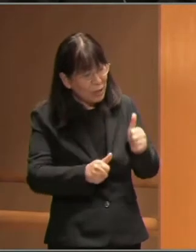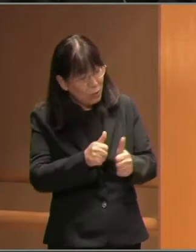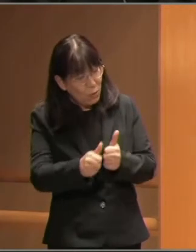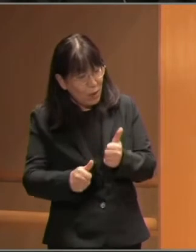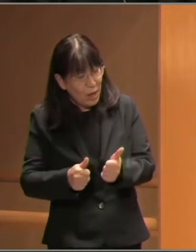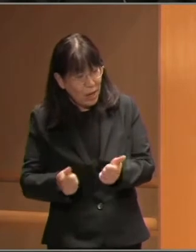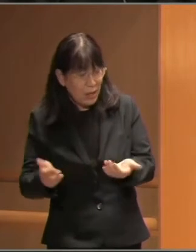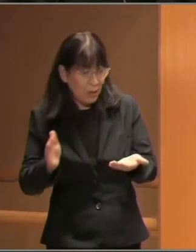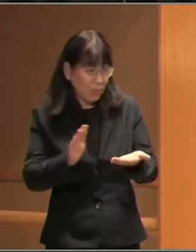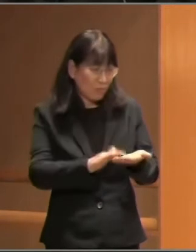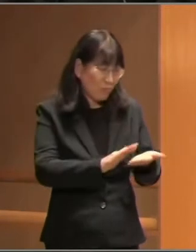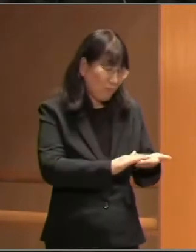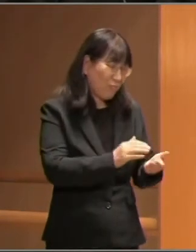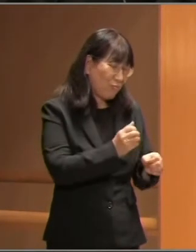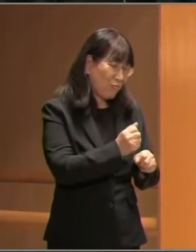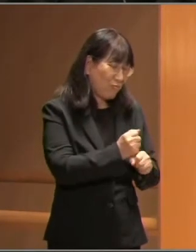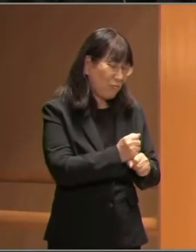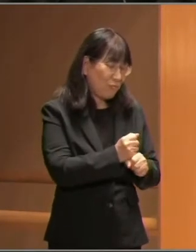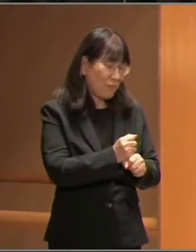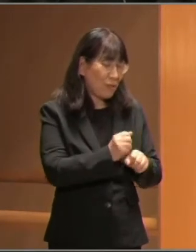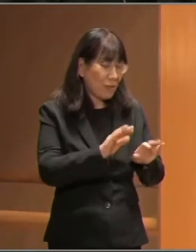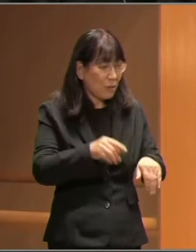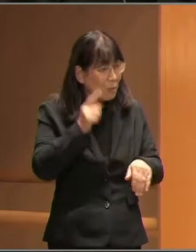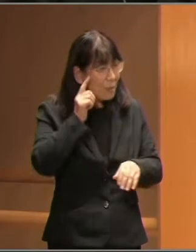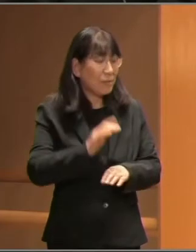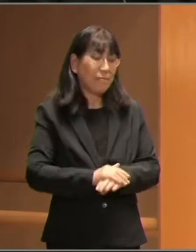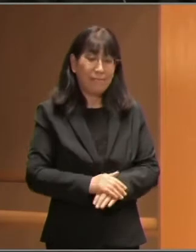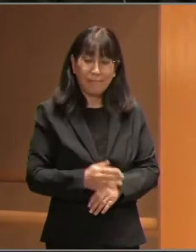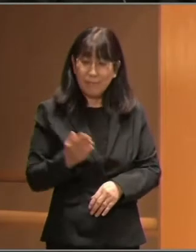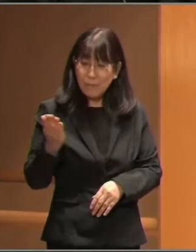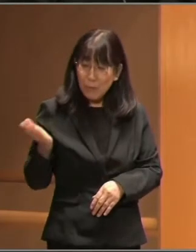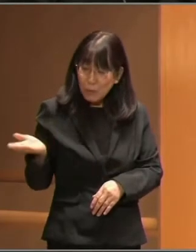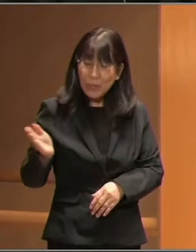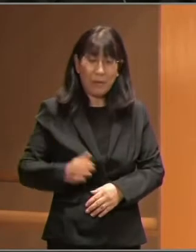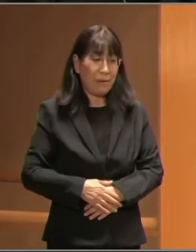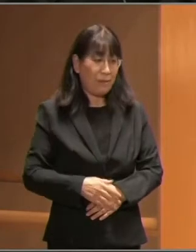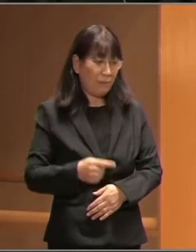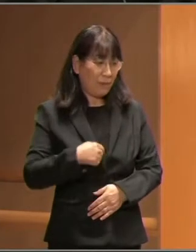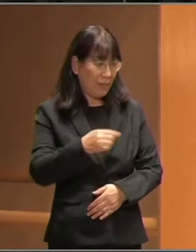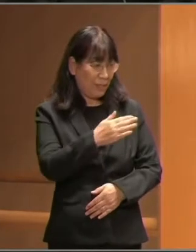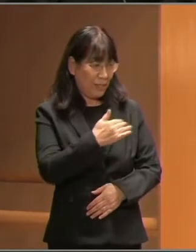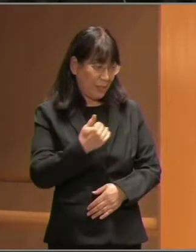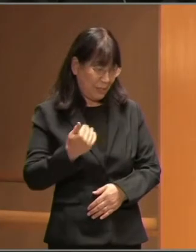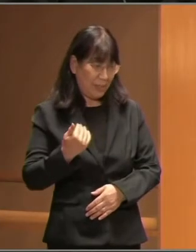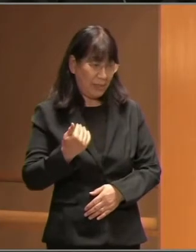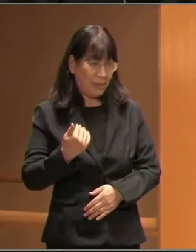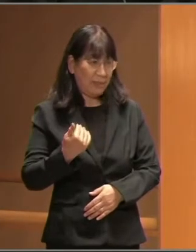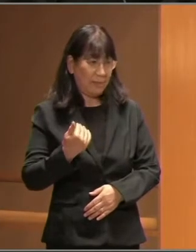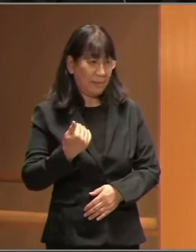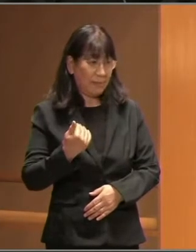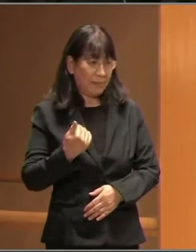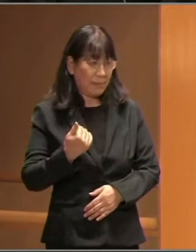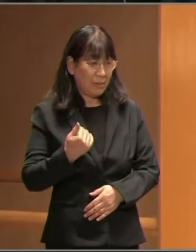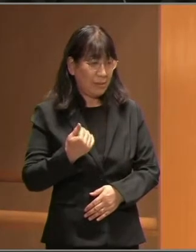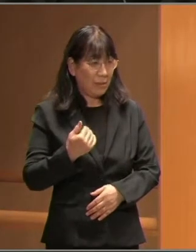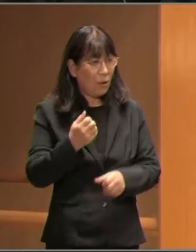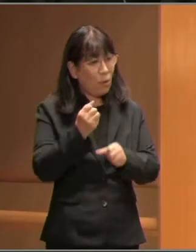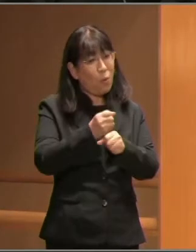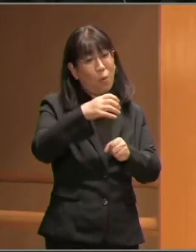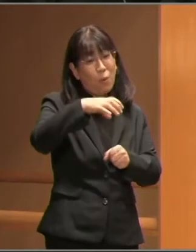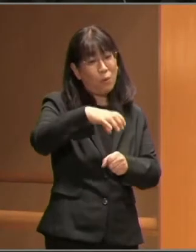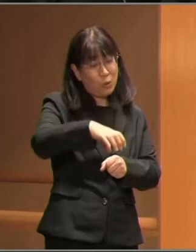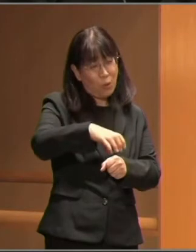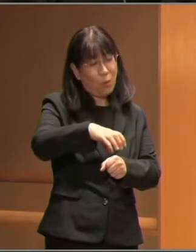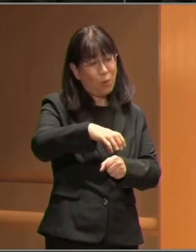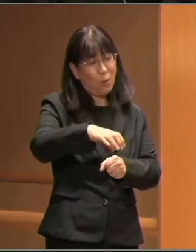the washi paper in Ise has always been used for printing. And what you see here is